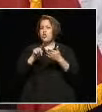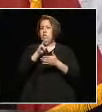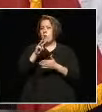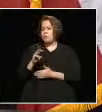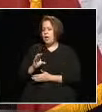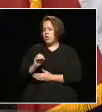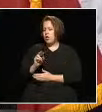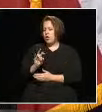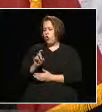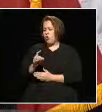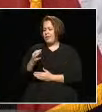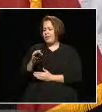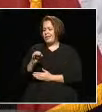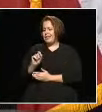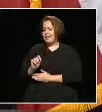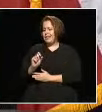at